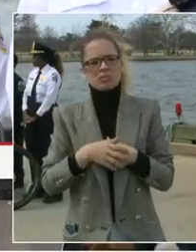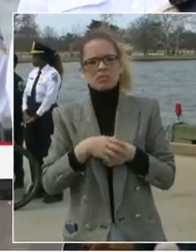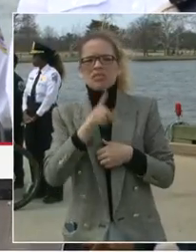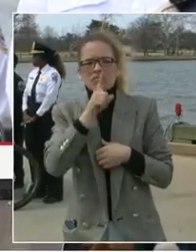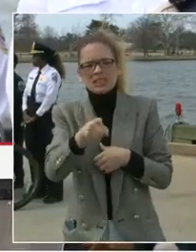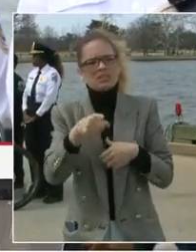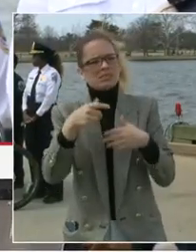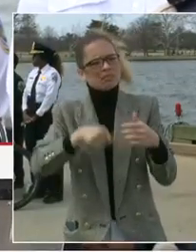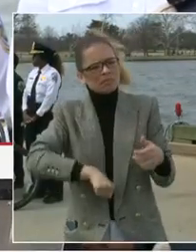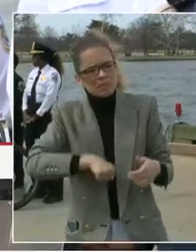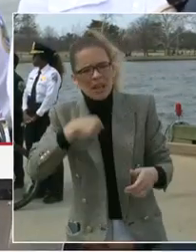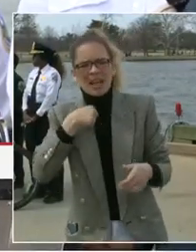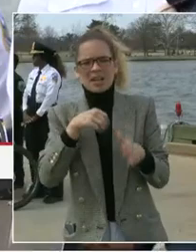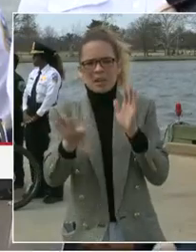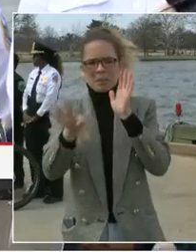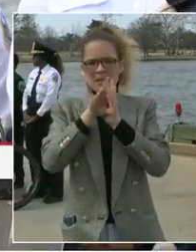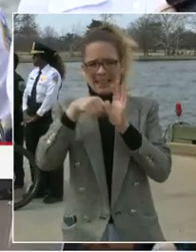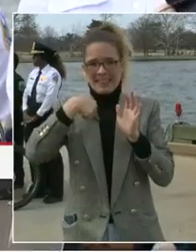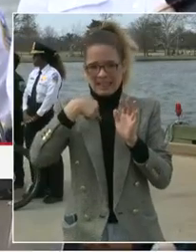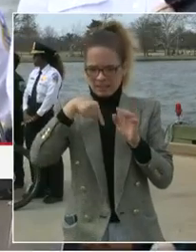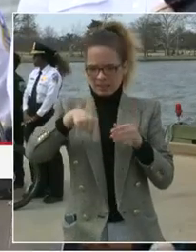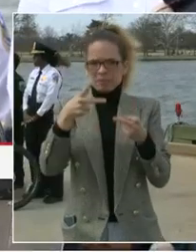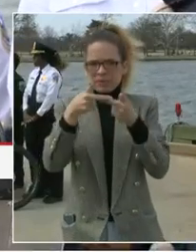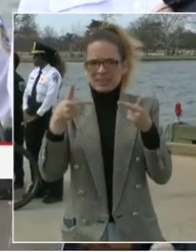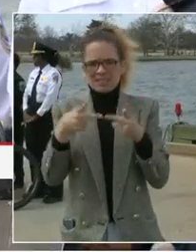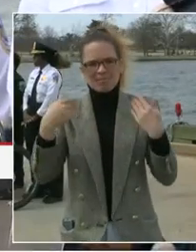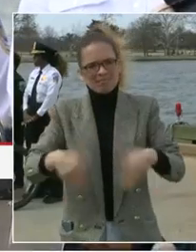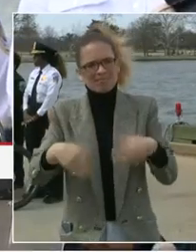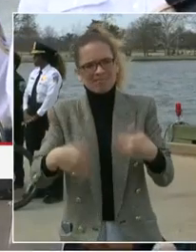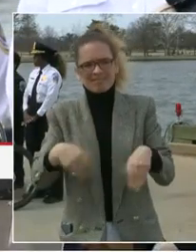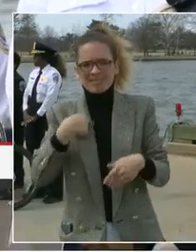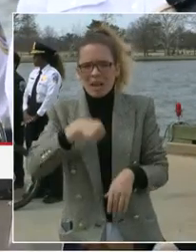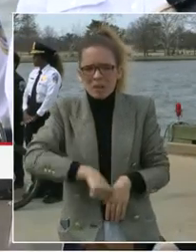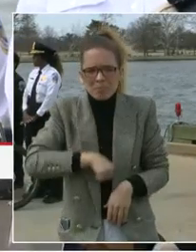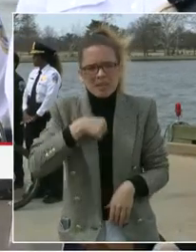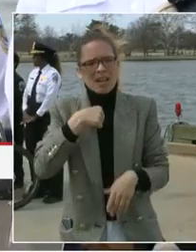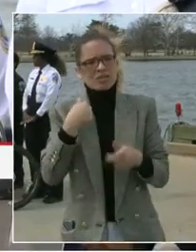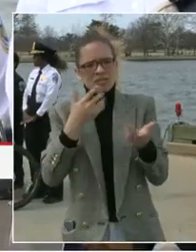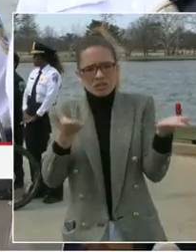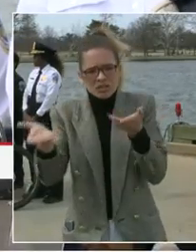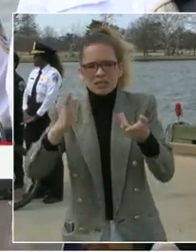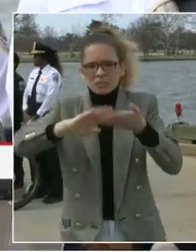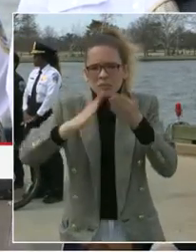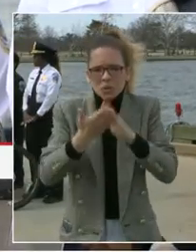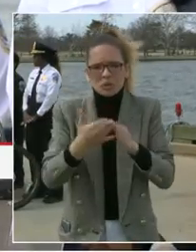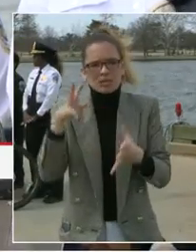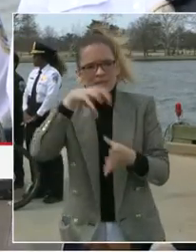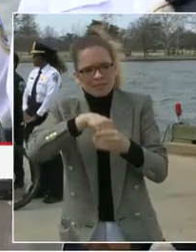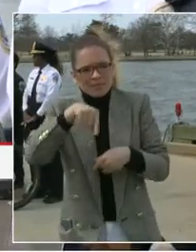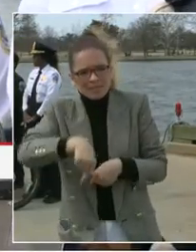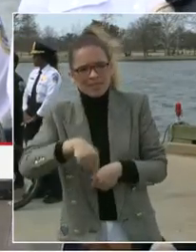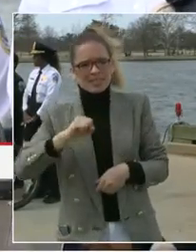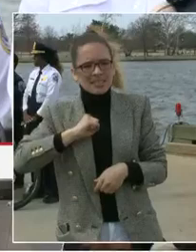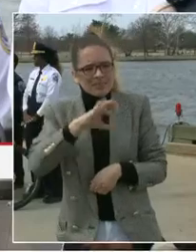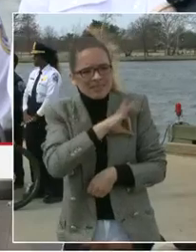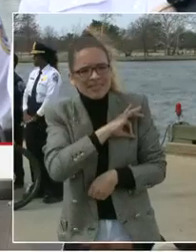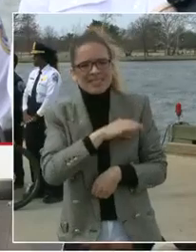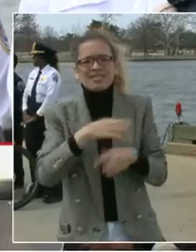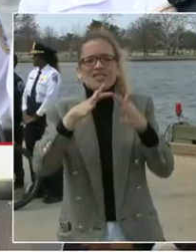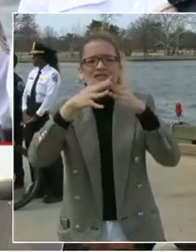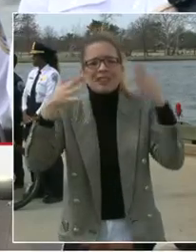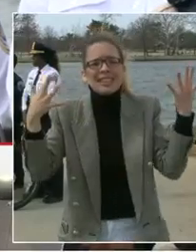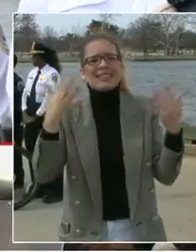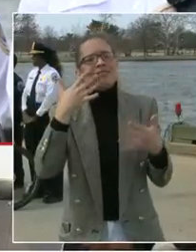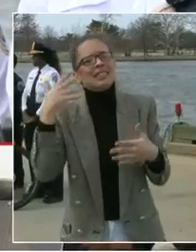position. I am proud to serve our city as a member of our talented MPD executive staff, a diverse team that reflects our city and